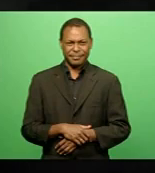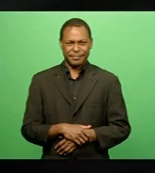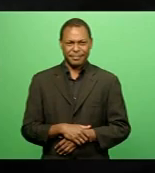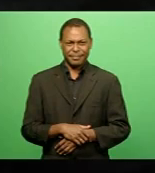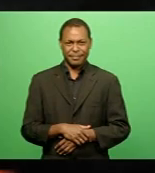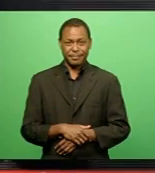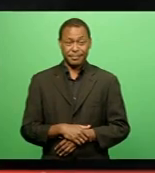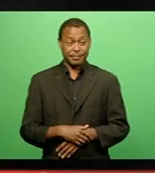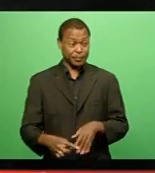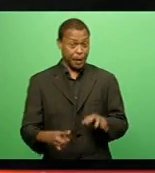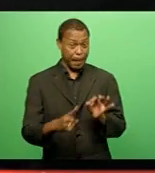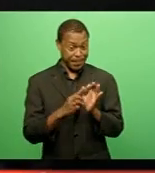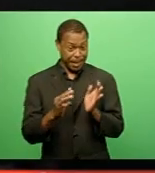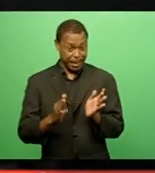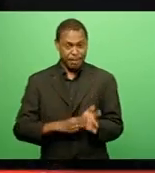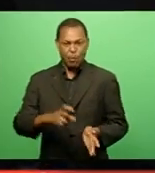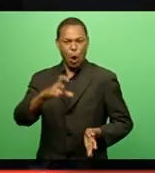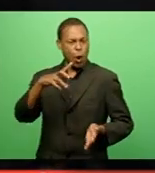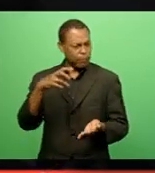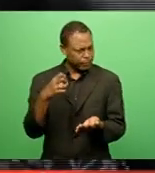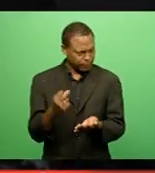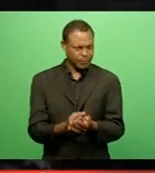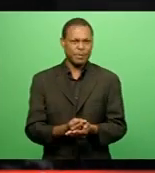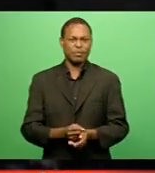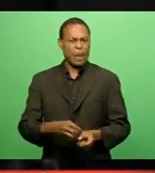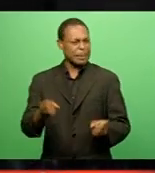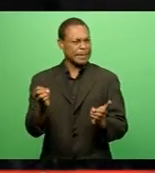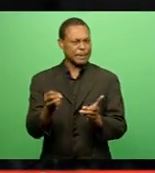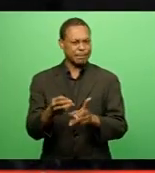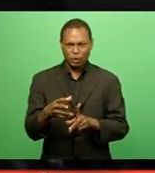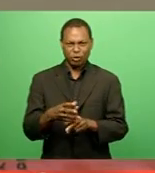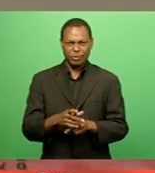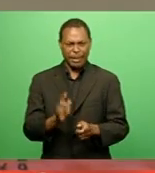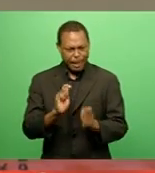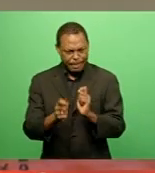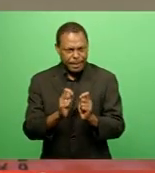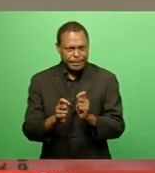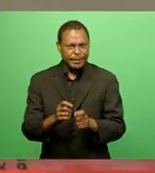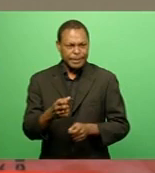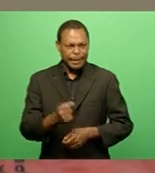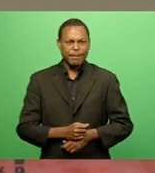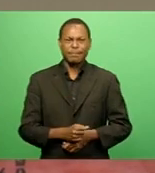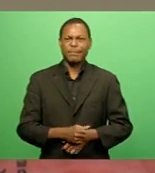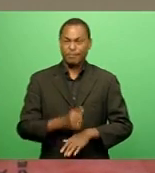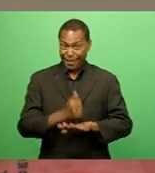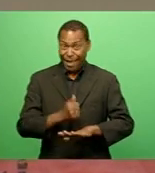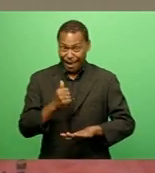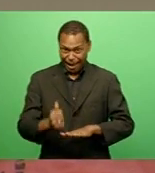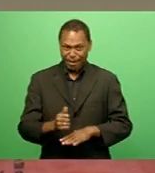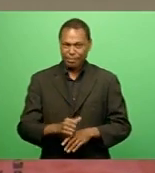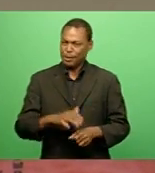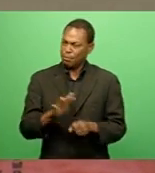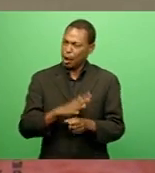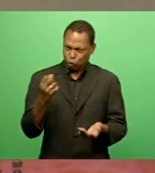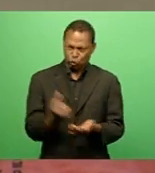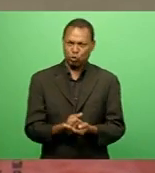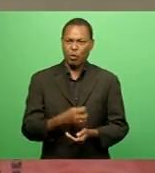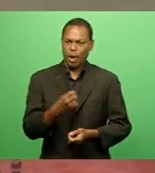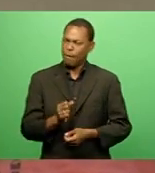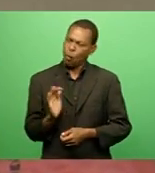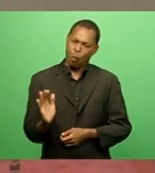The Prime Minister confirms that the specialized treatments will be directly subsidized by government to ensure they are available for